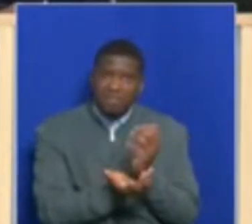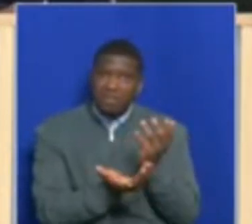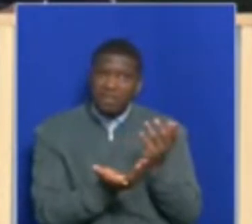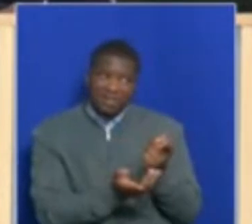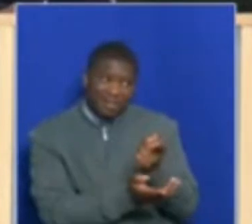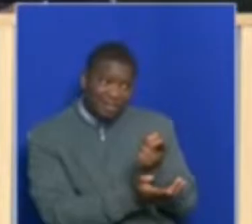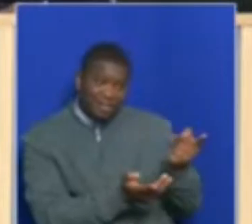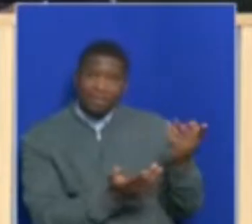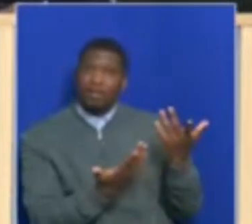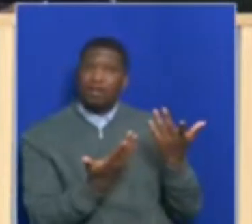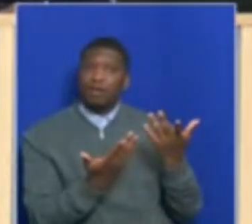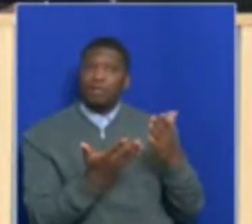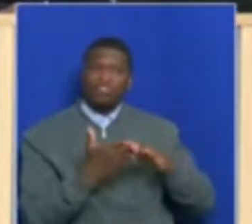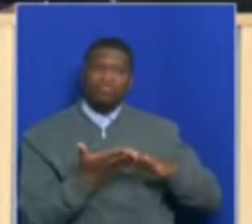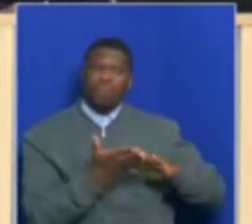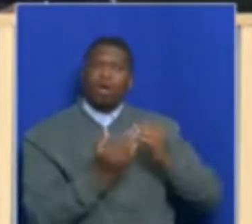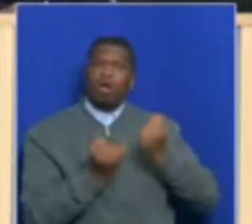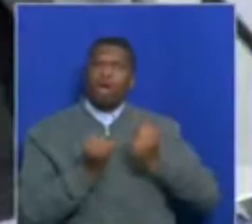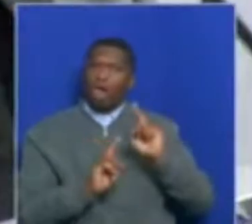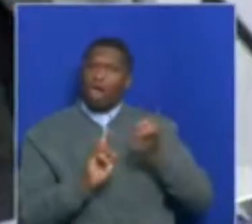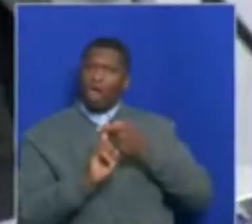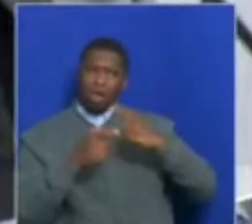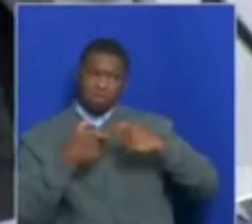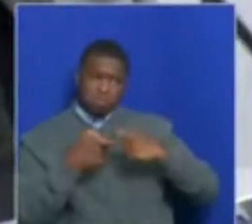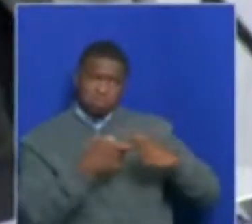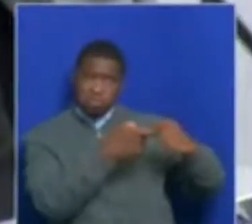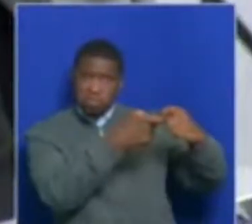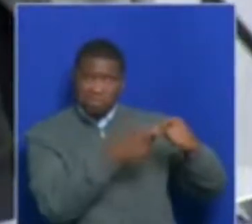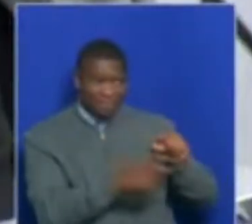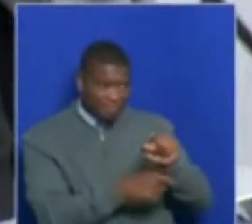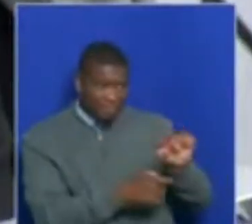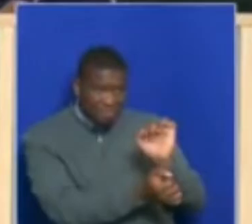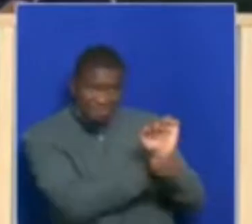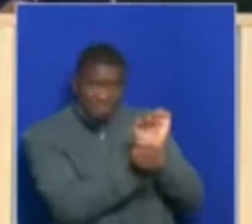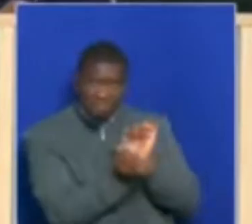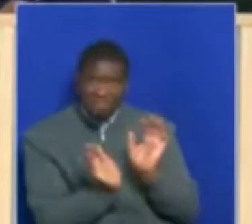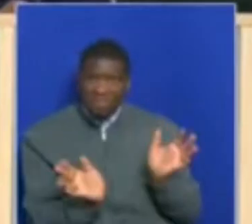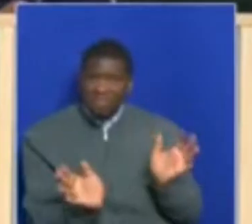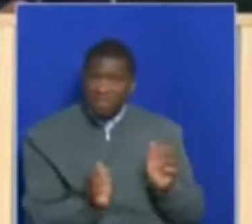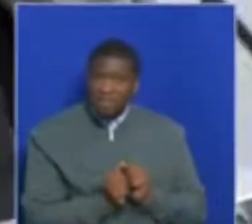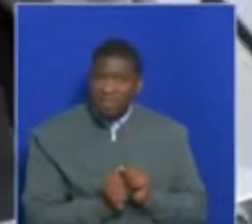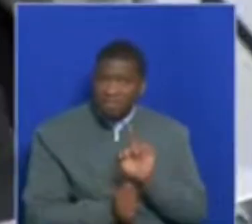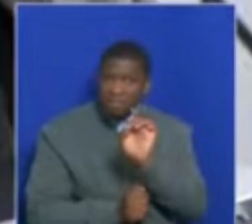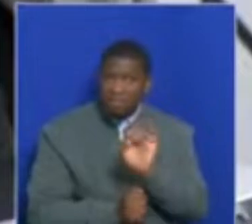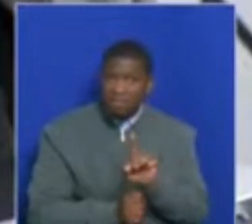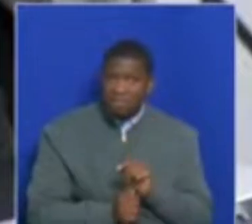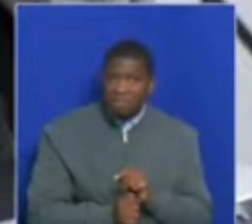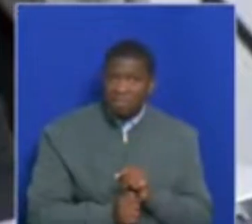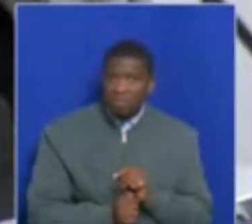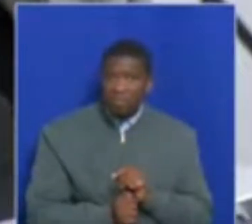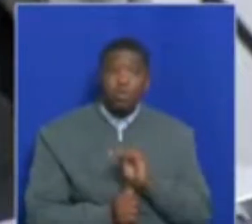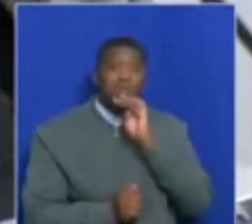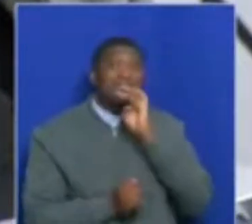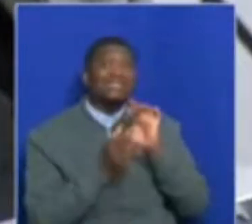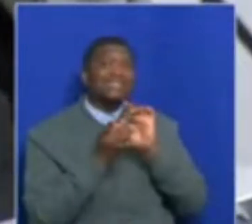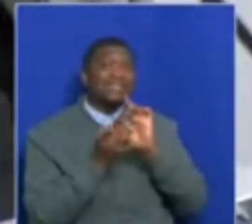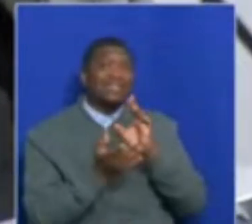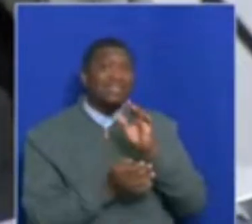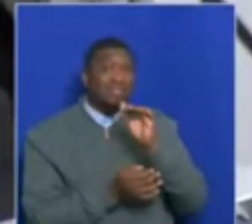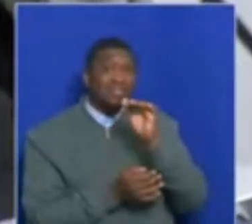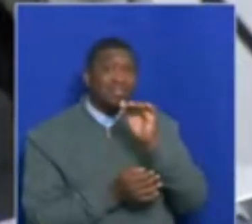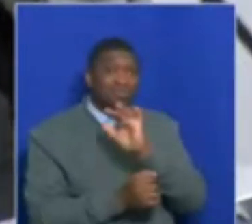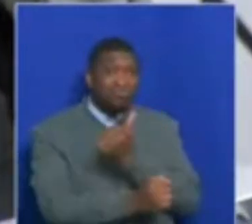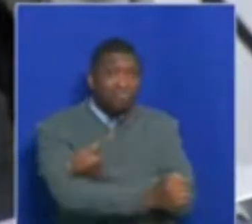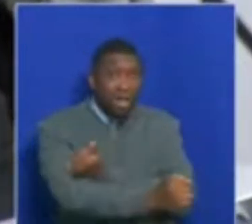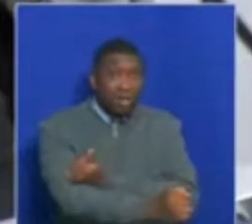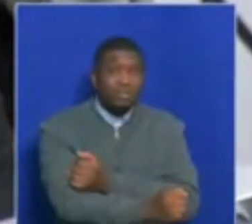truck owners? In terms of? Have there been, yeah. Yes, there have been arrests, but those arrests